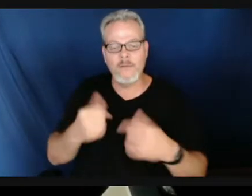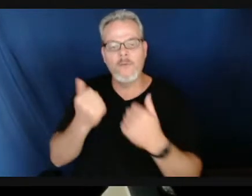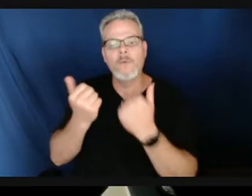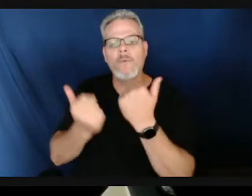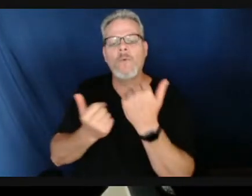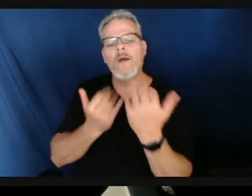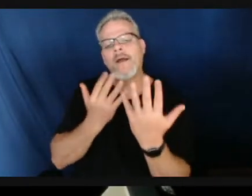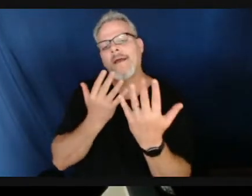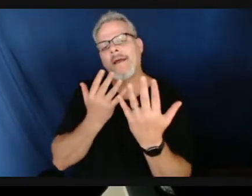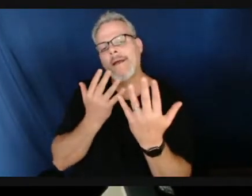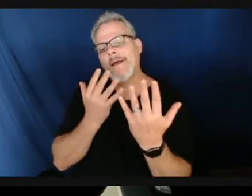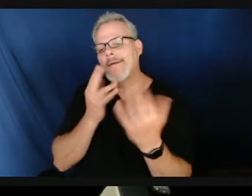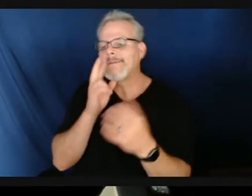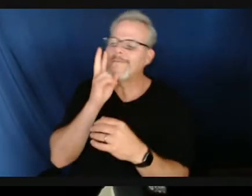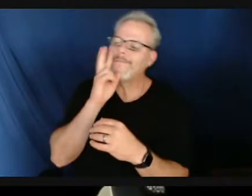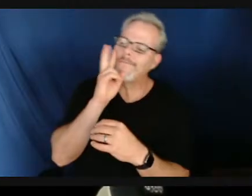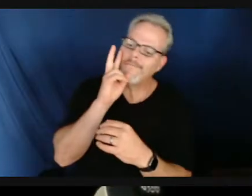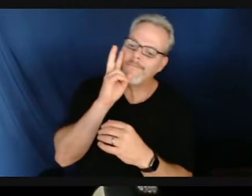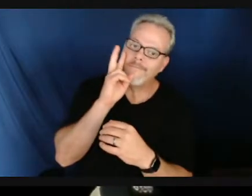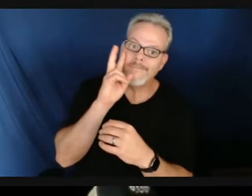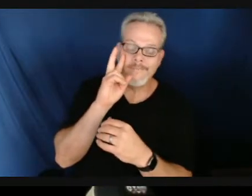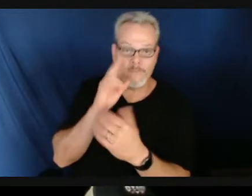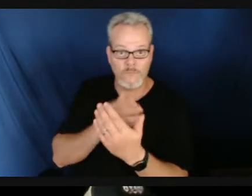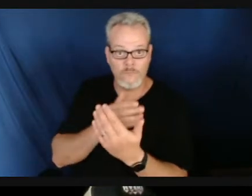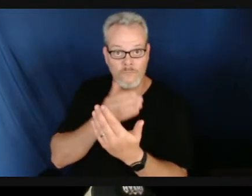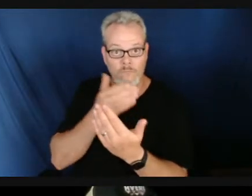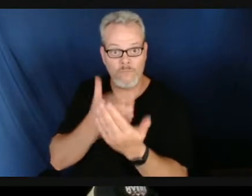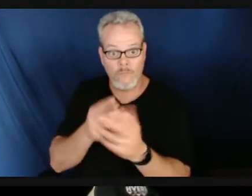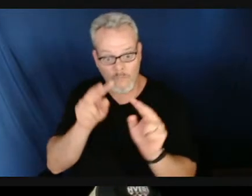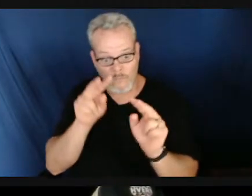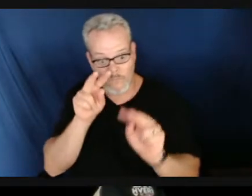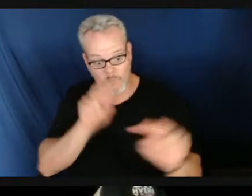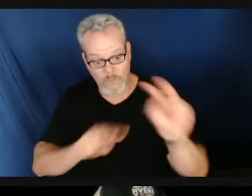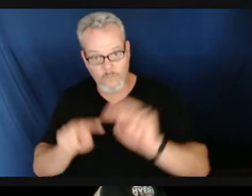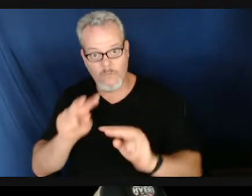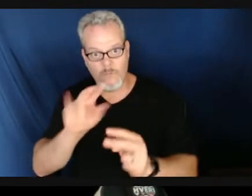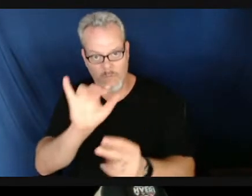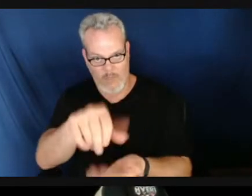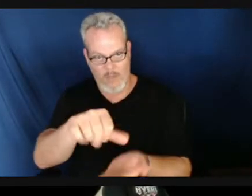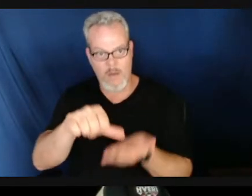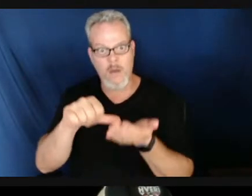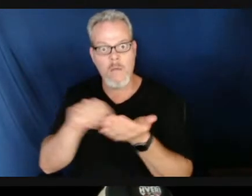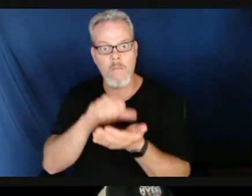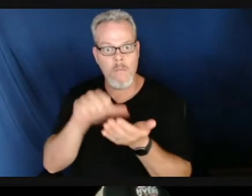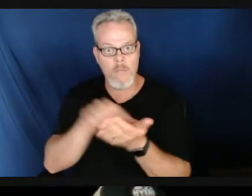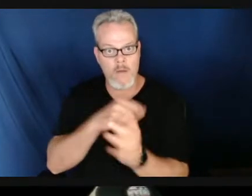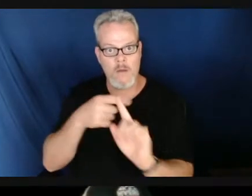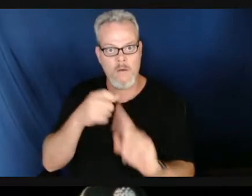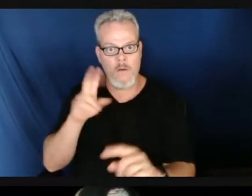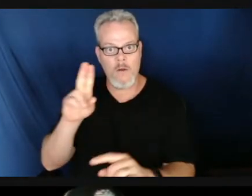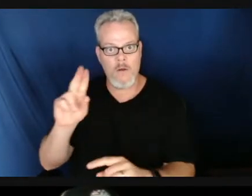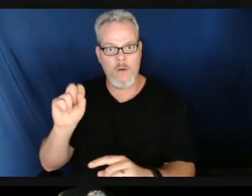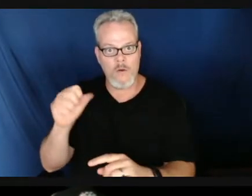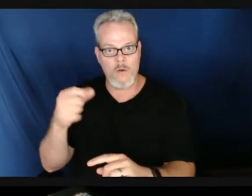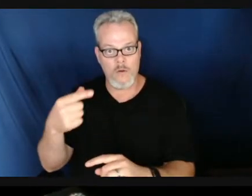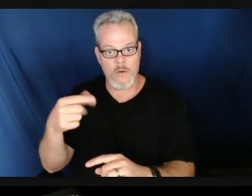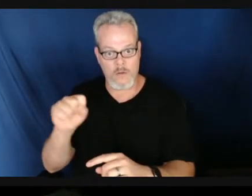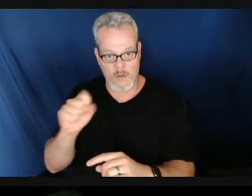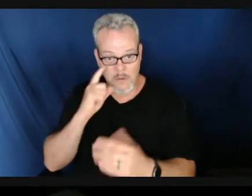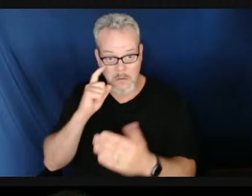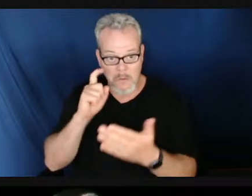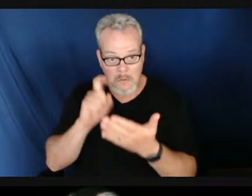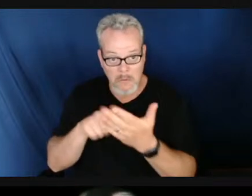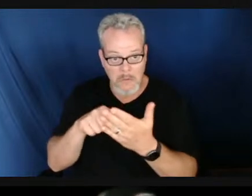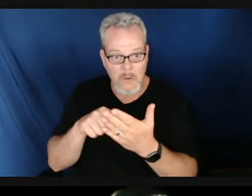the main eruption information page now from USGS, you can note that there is this additional past 3